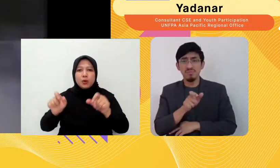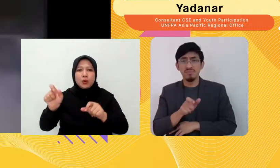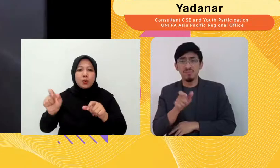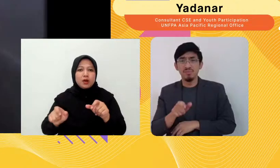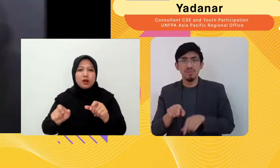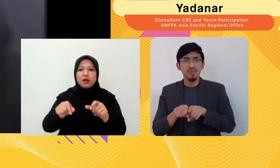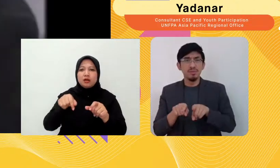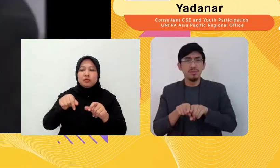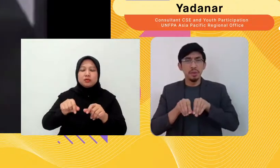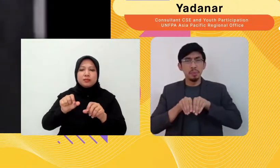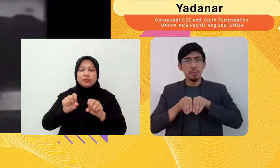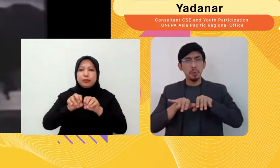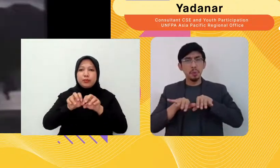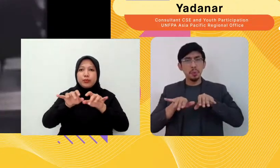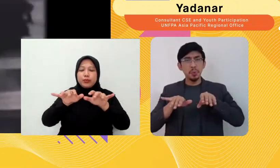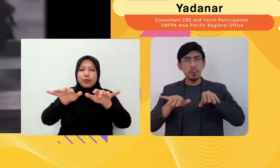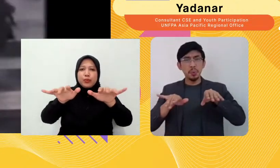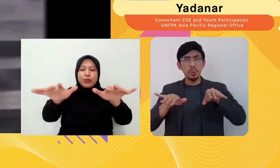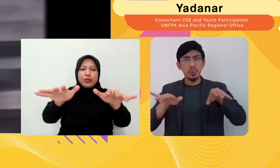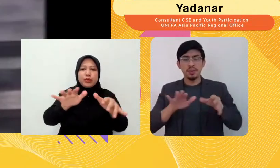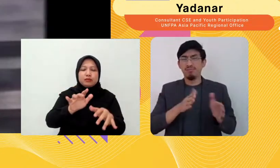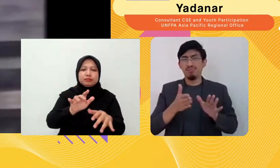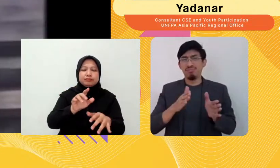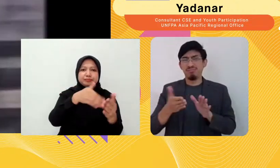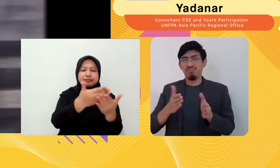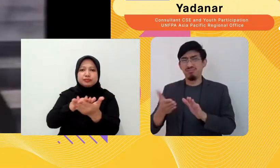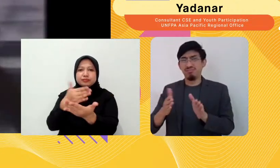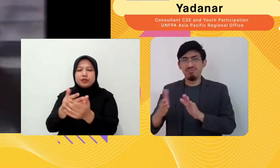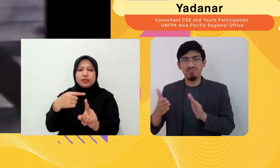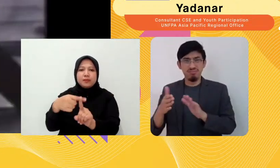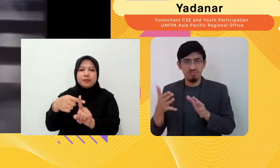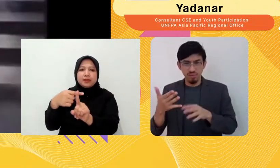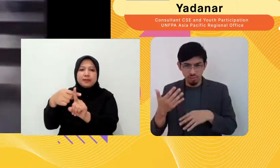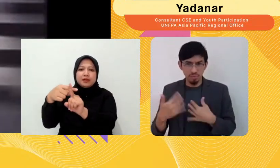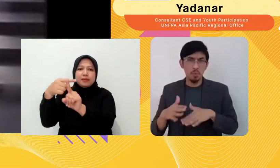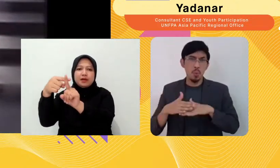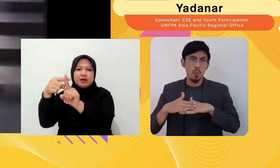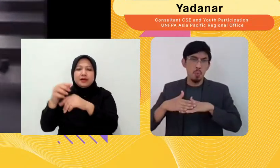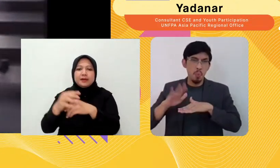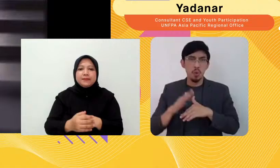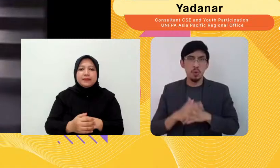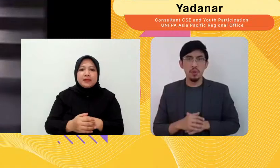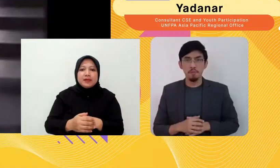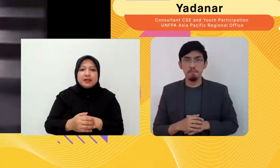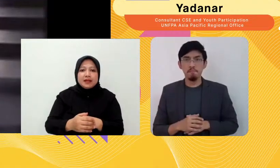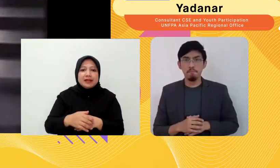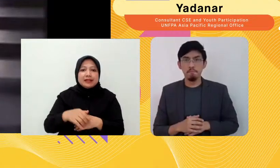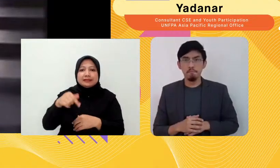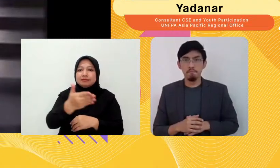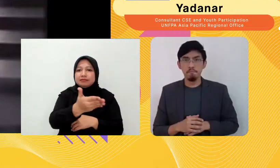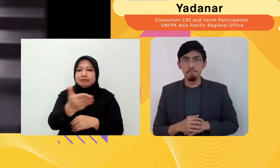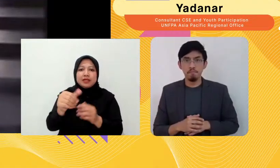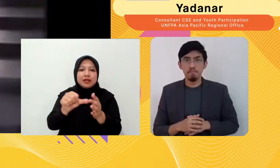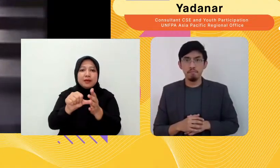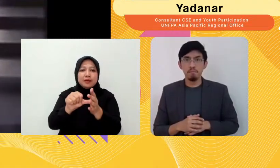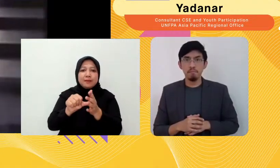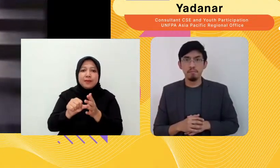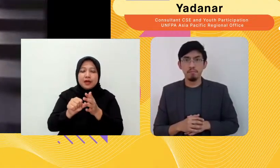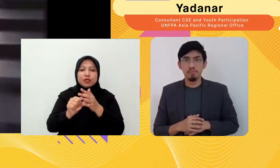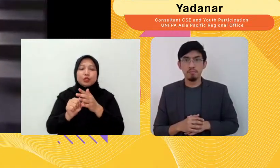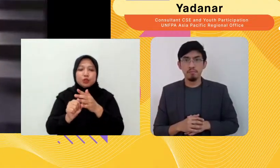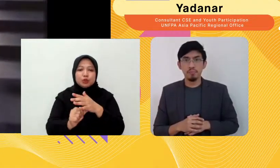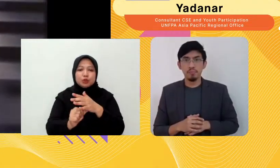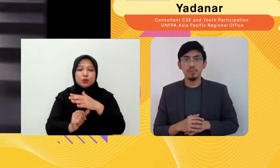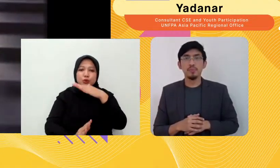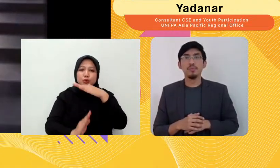But AIDS can be stopped, and you can help stop it. If you have sex, have just one safe partner, or always use